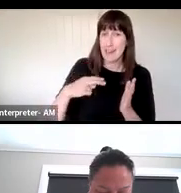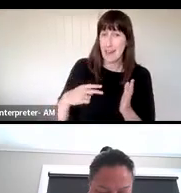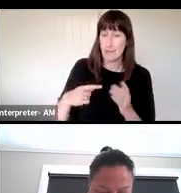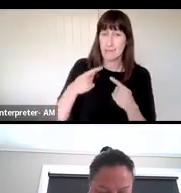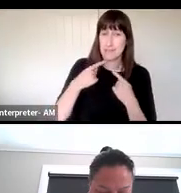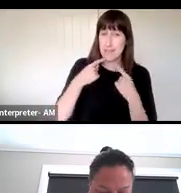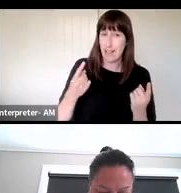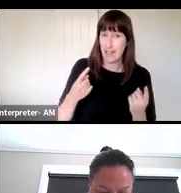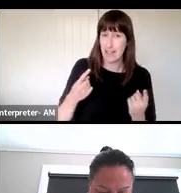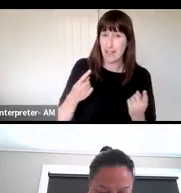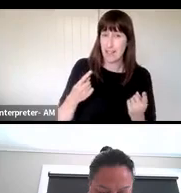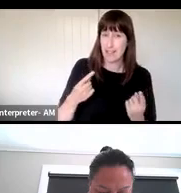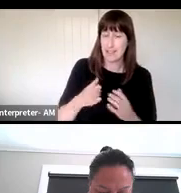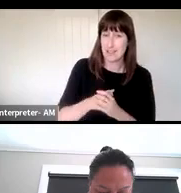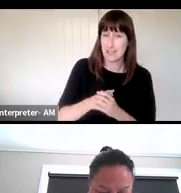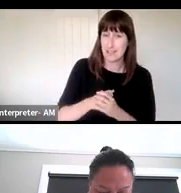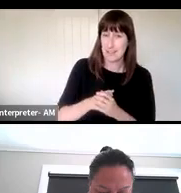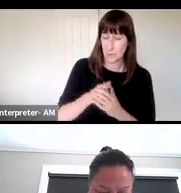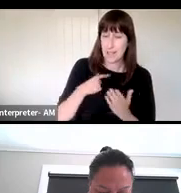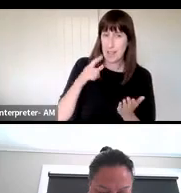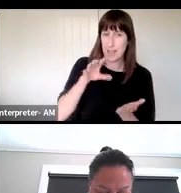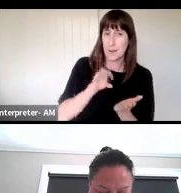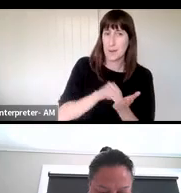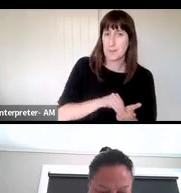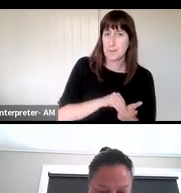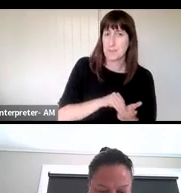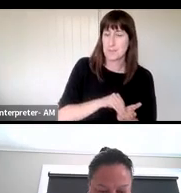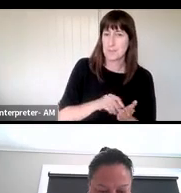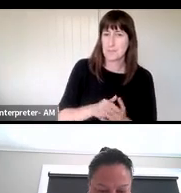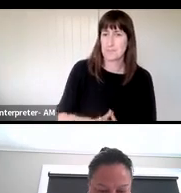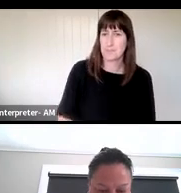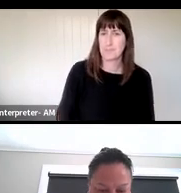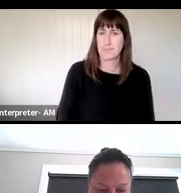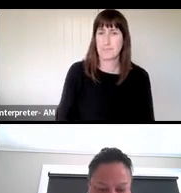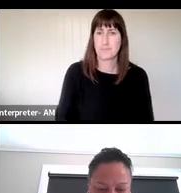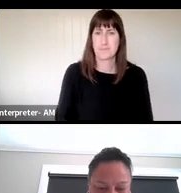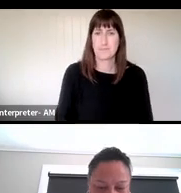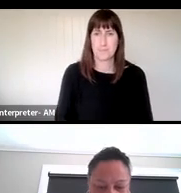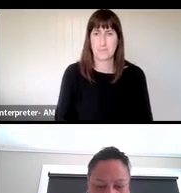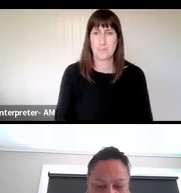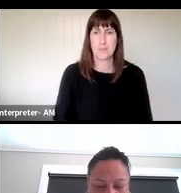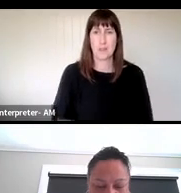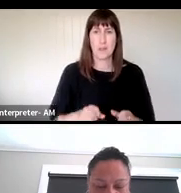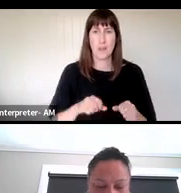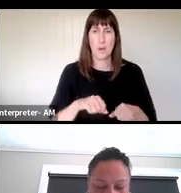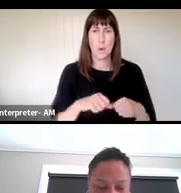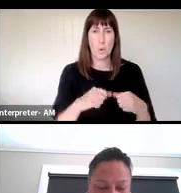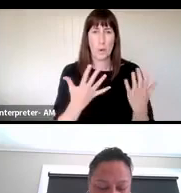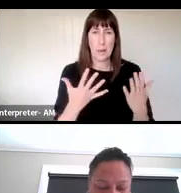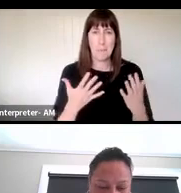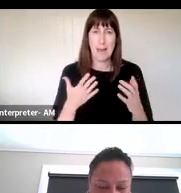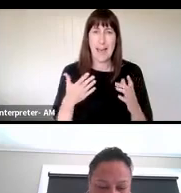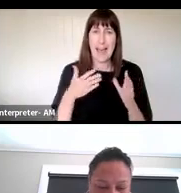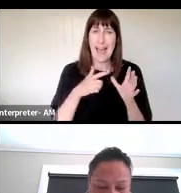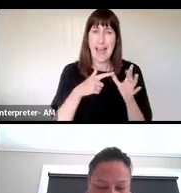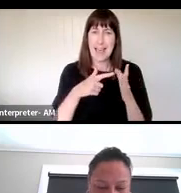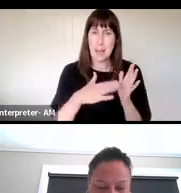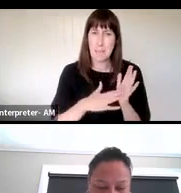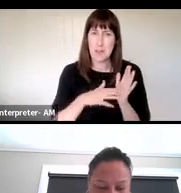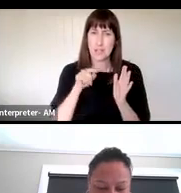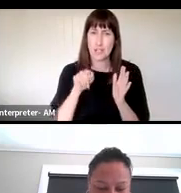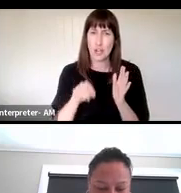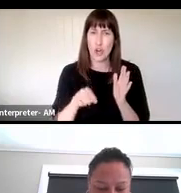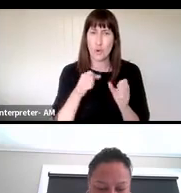what it's called, and we can record that. Okay, it's webaim.org, and it's